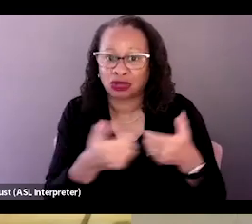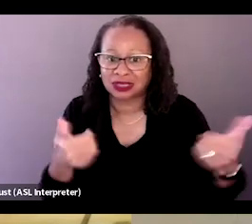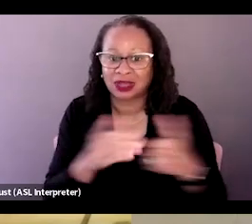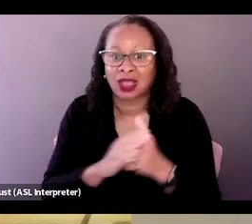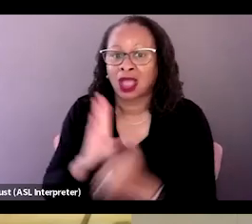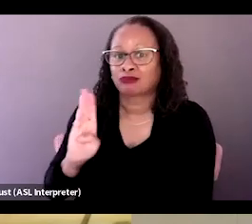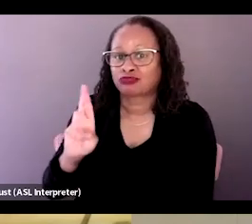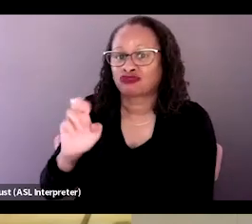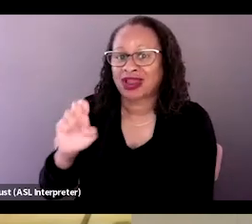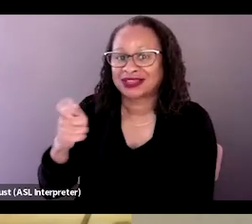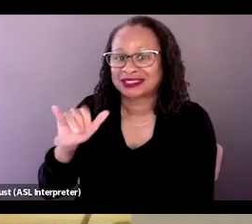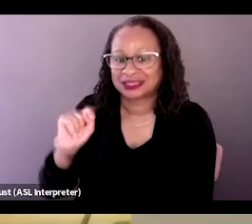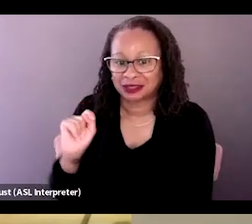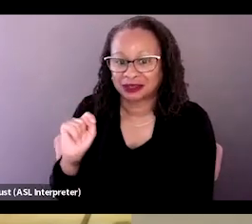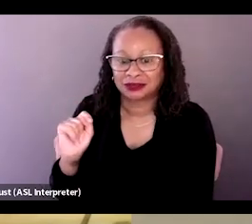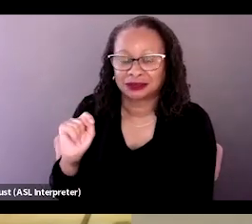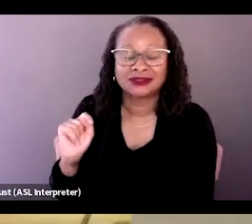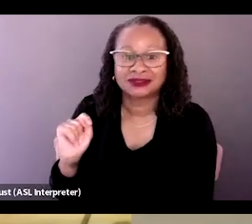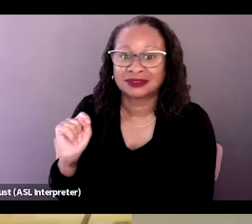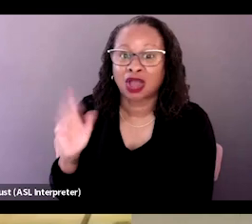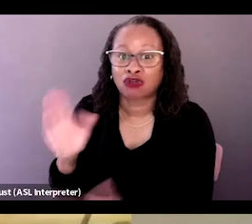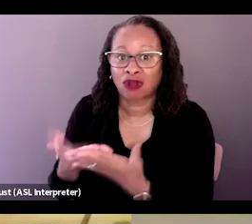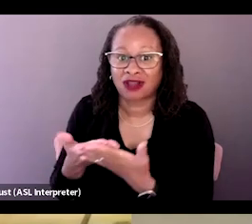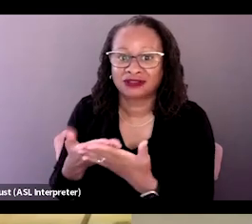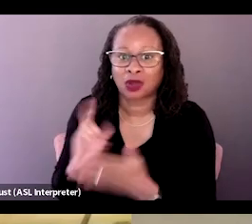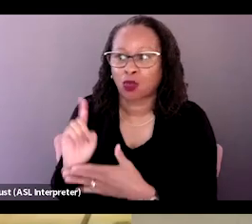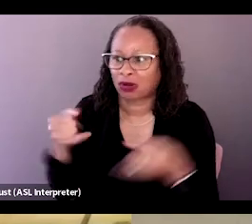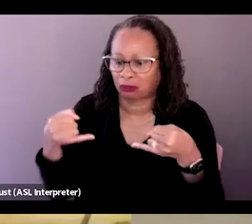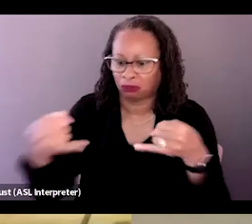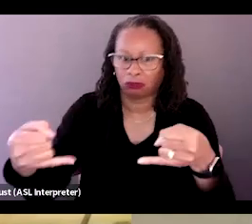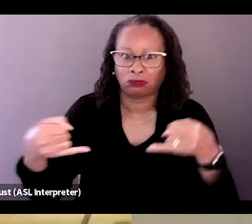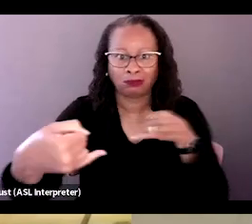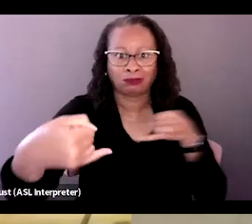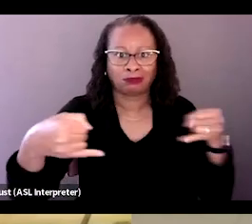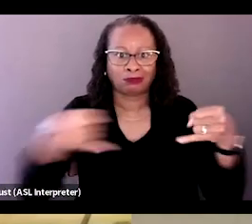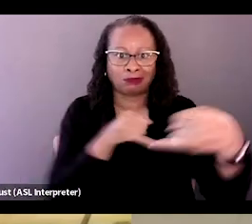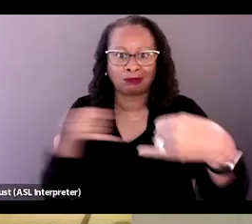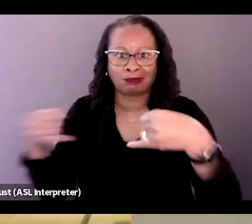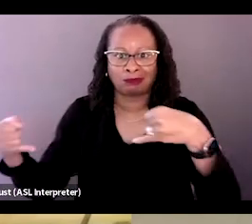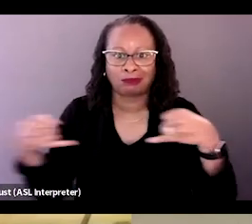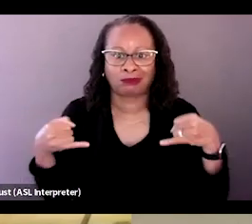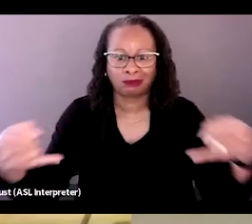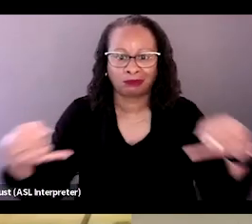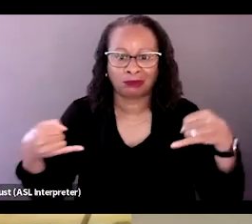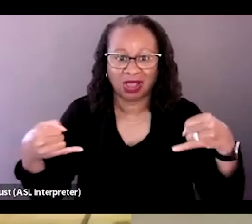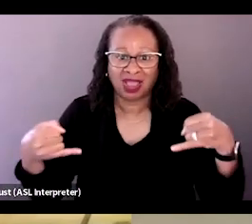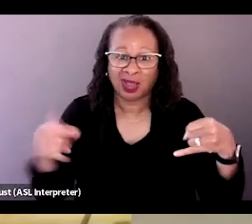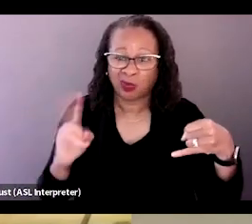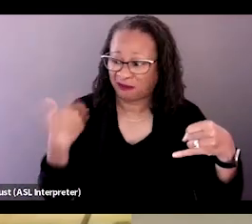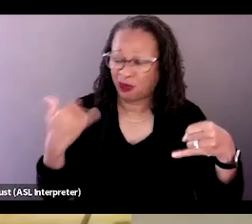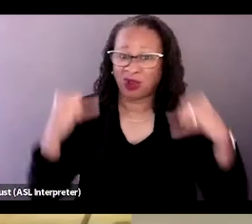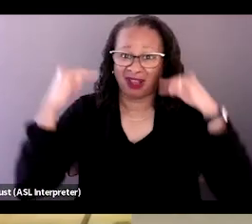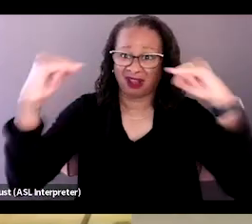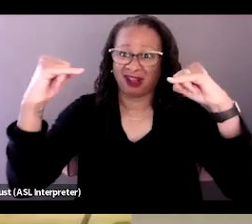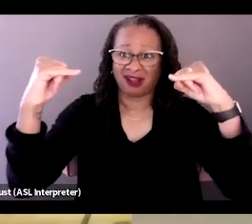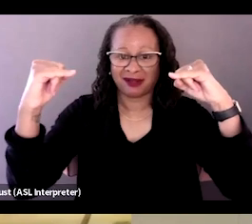it was like, where are we going to put the border? Right. Like you cannot put it where it was